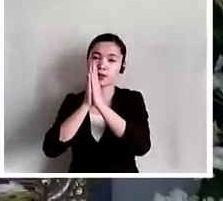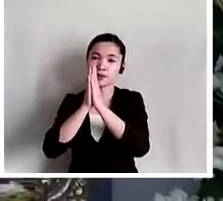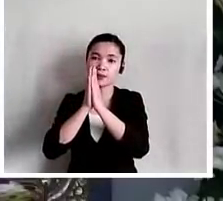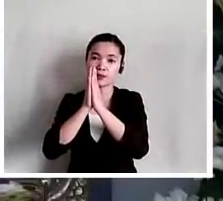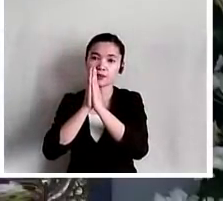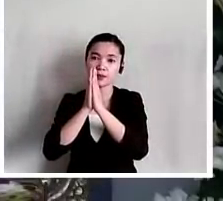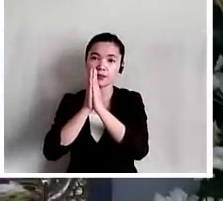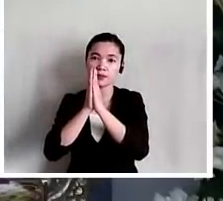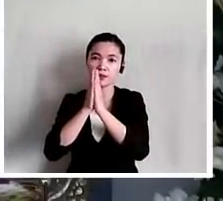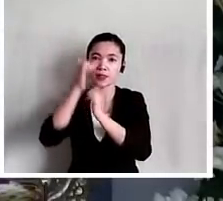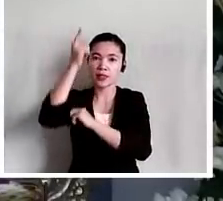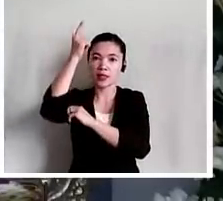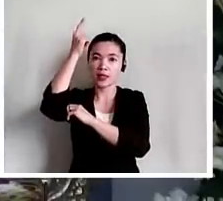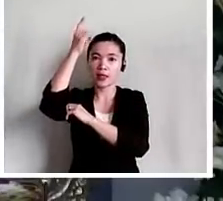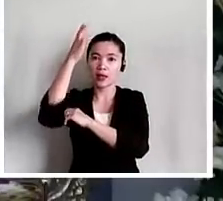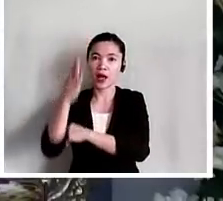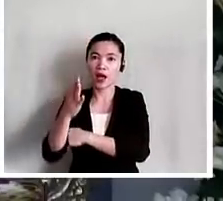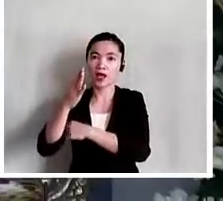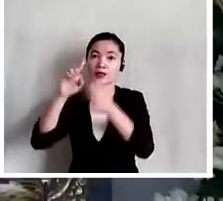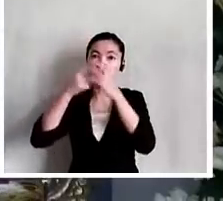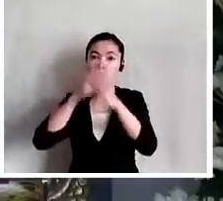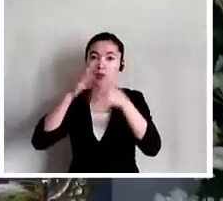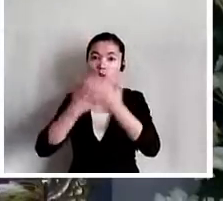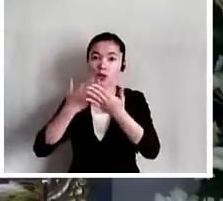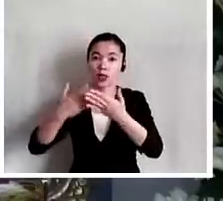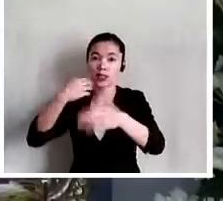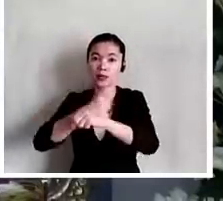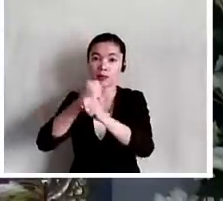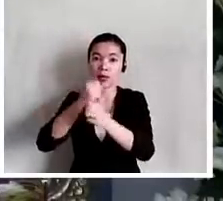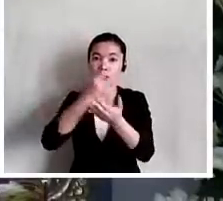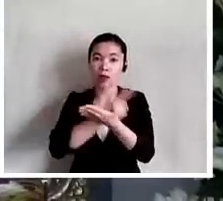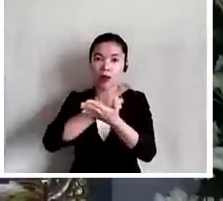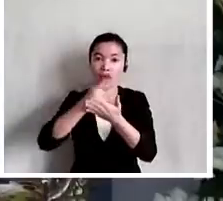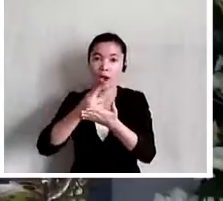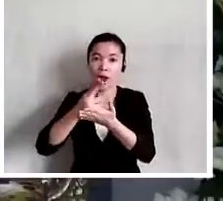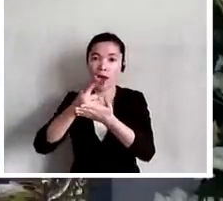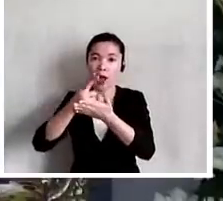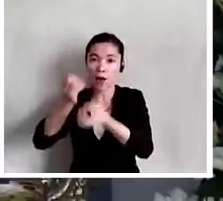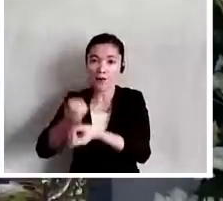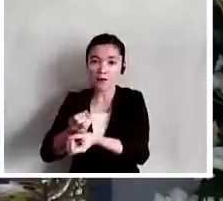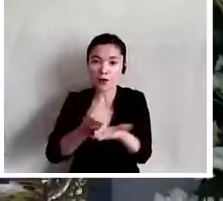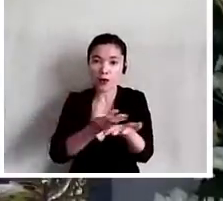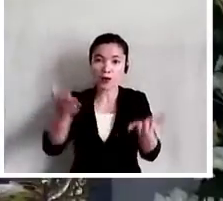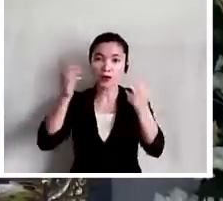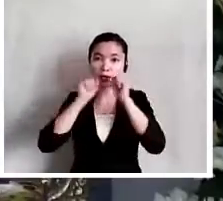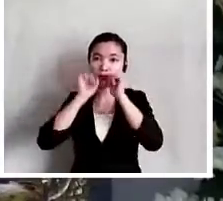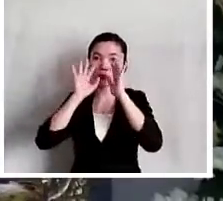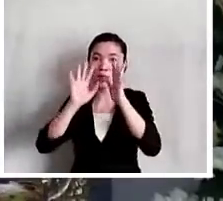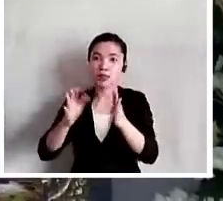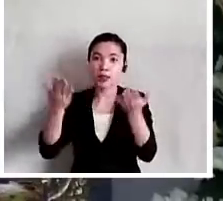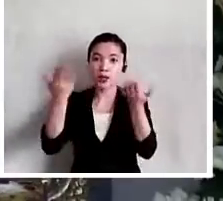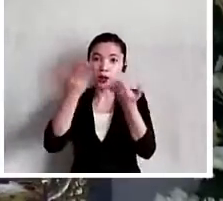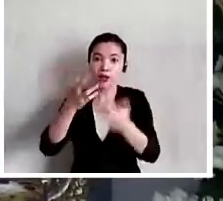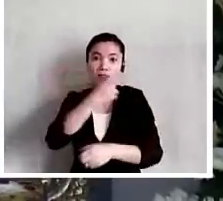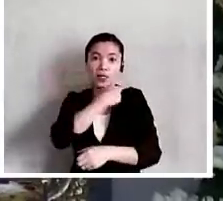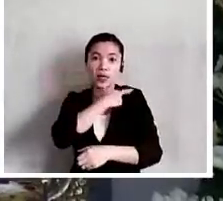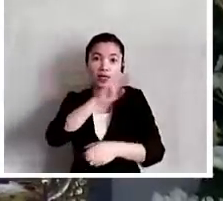God, by whose word all things are made holy, pour out your blessings on these religious